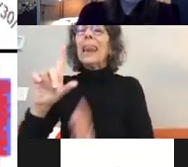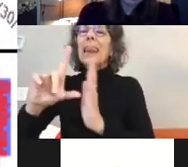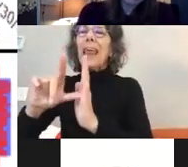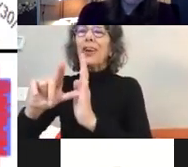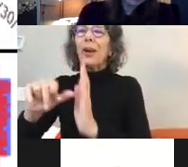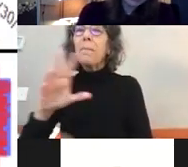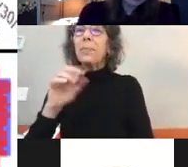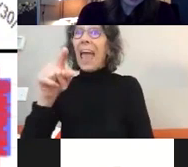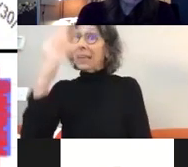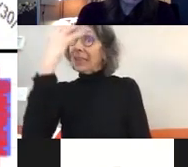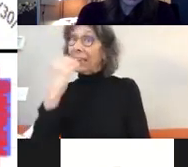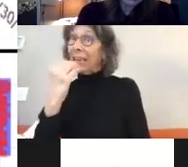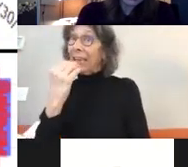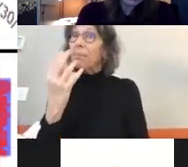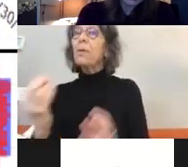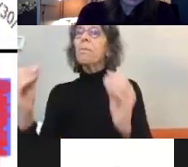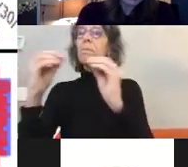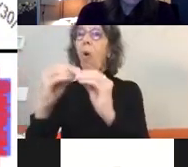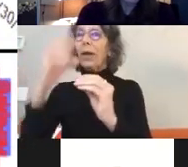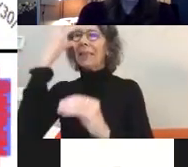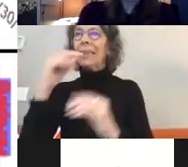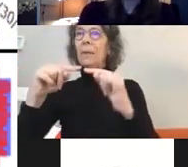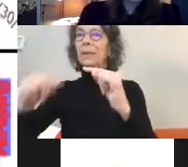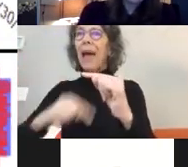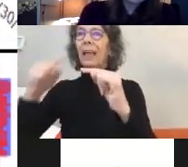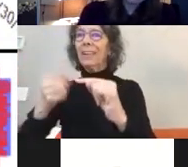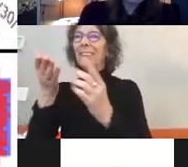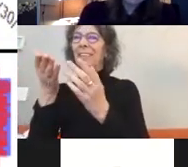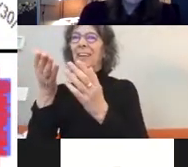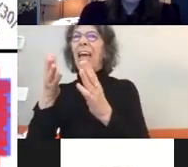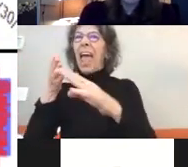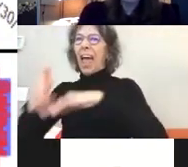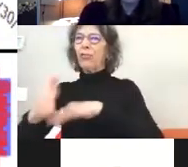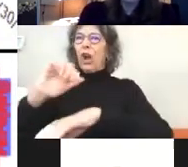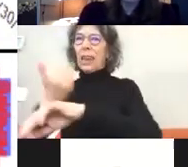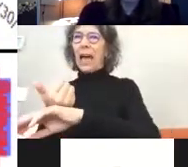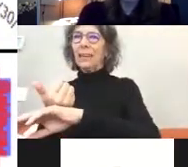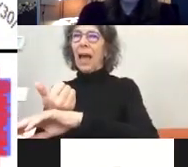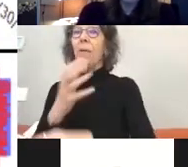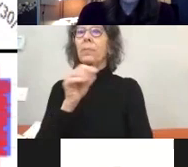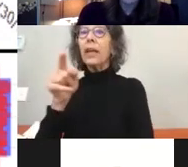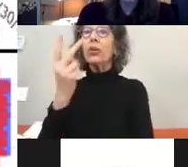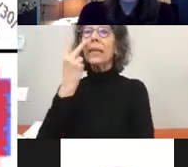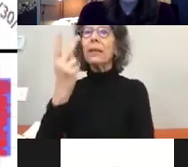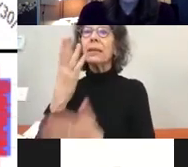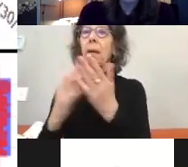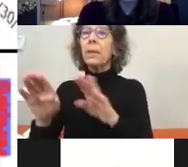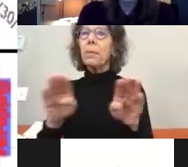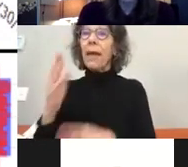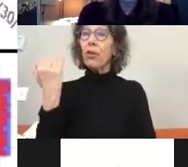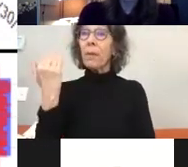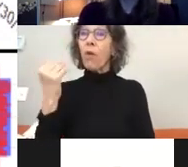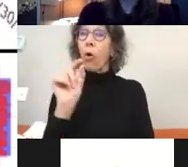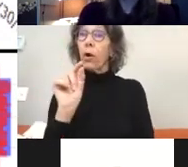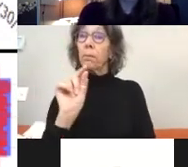see way more sleep cycles here than here. And you see some of this behavior that we talked about, which is napping in the